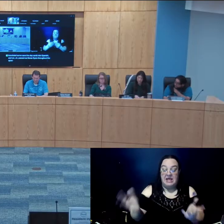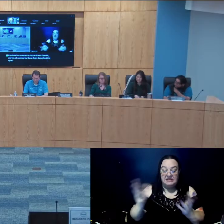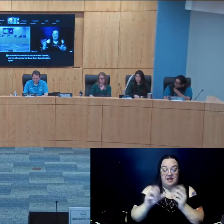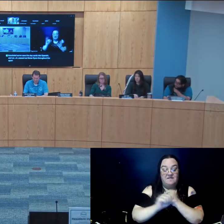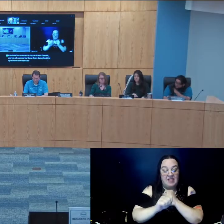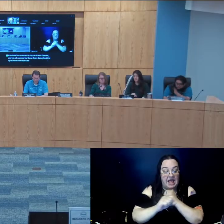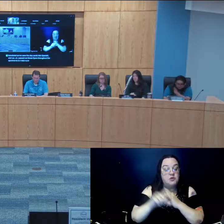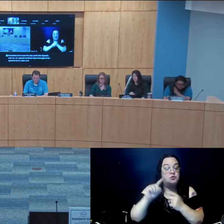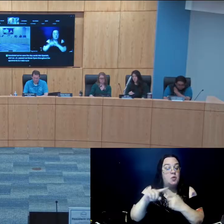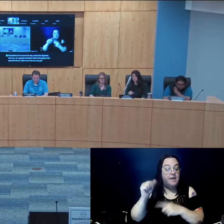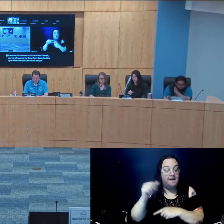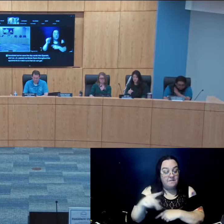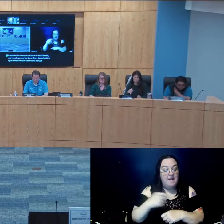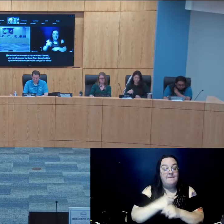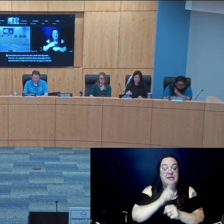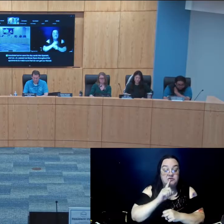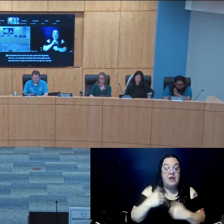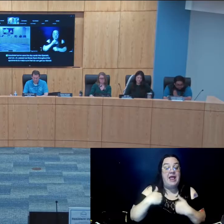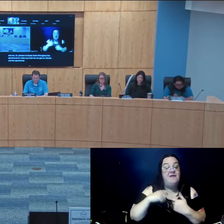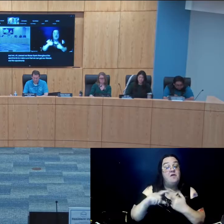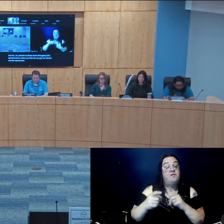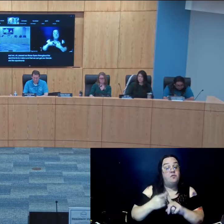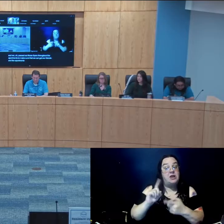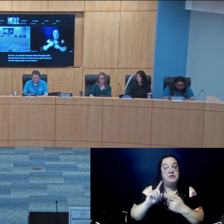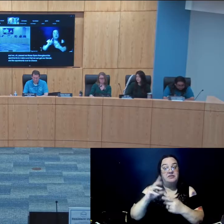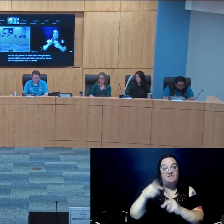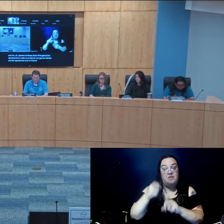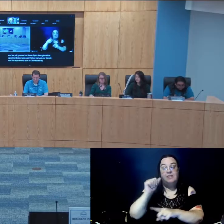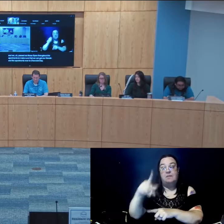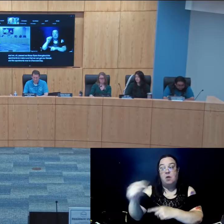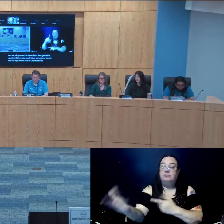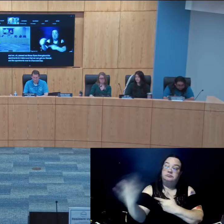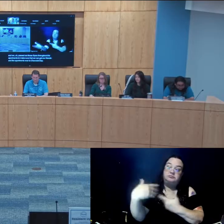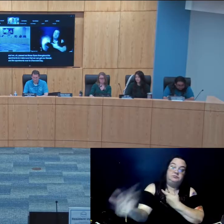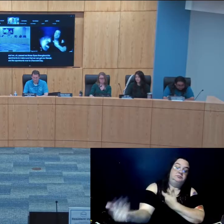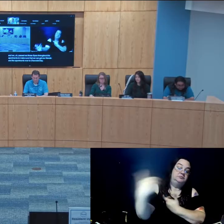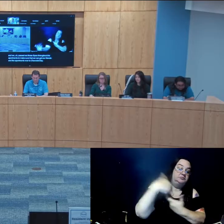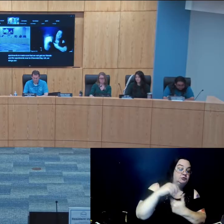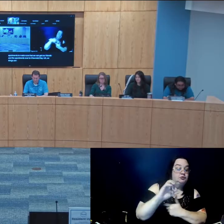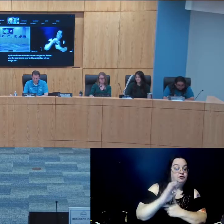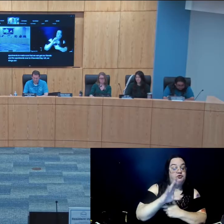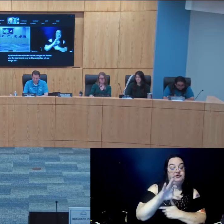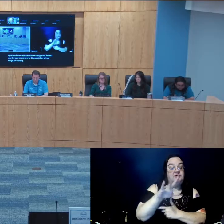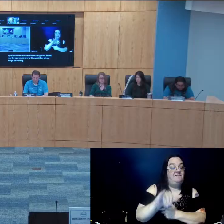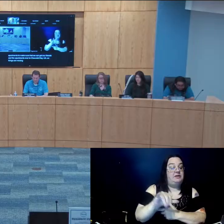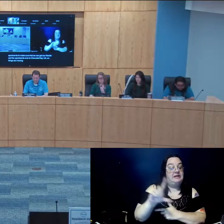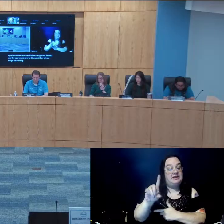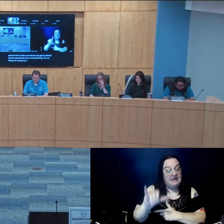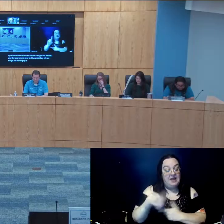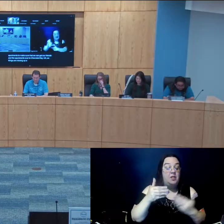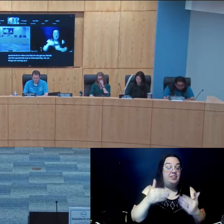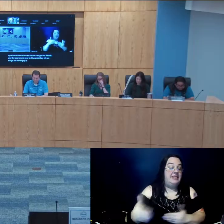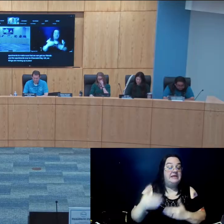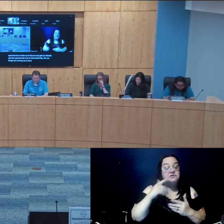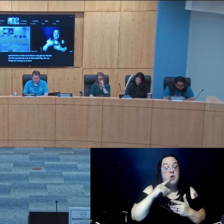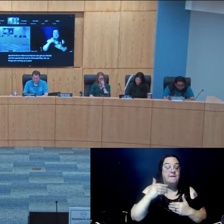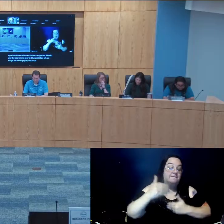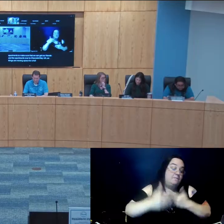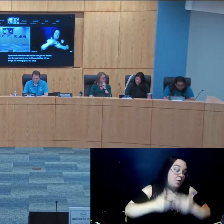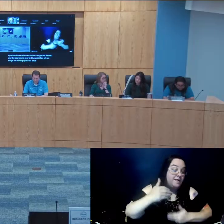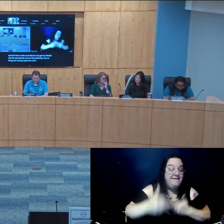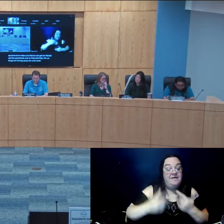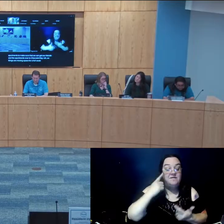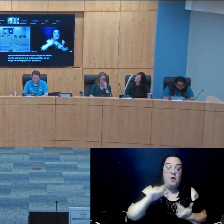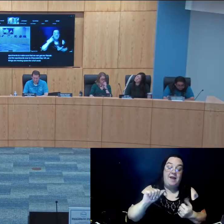sure that we can get our friends in the apartments over to Cheverly Day. So things are moving apace for a full week